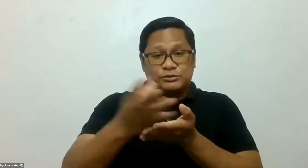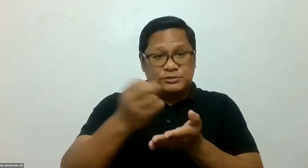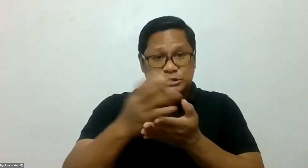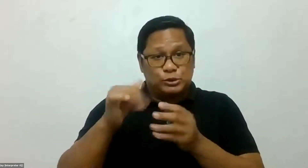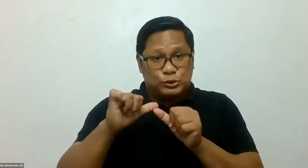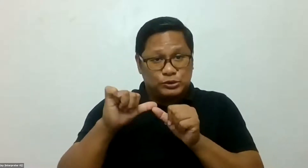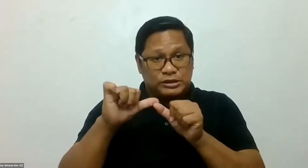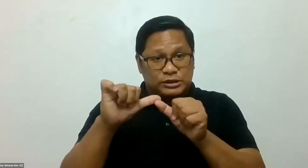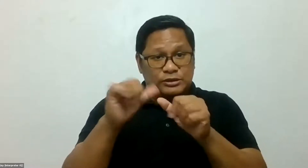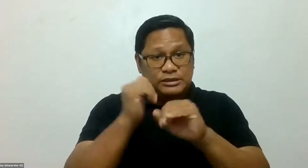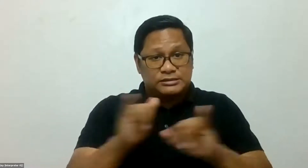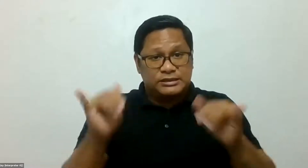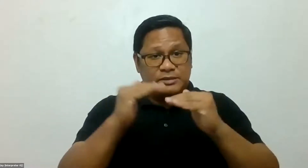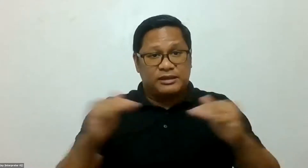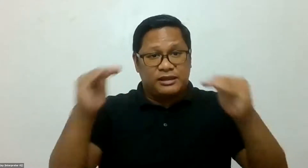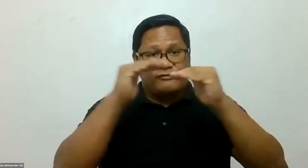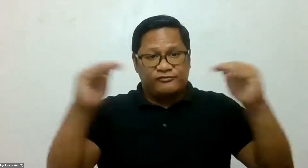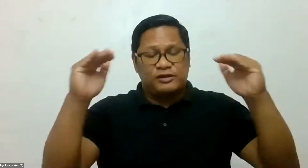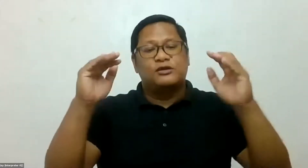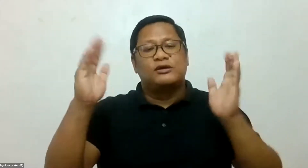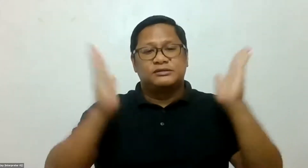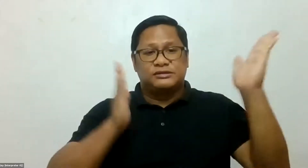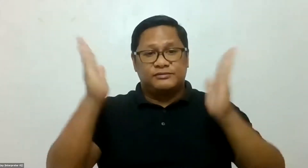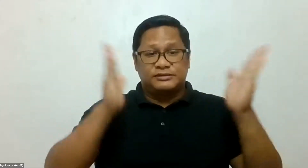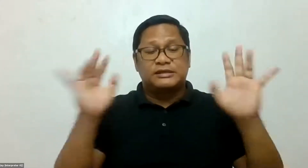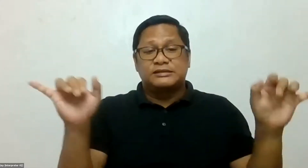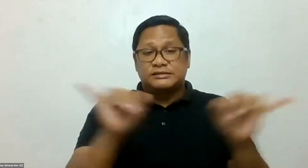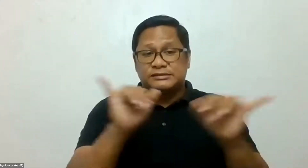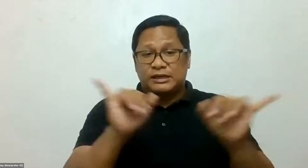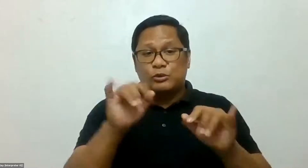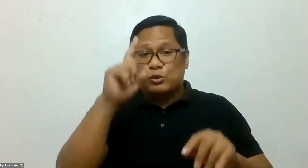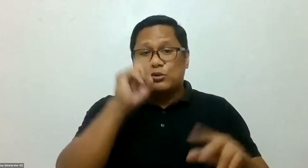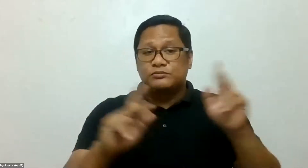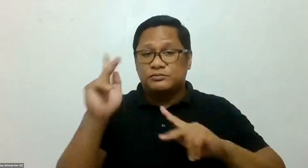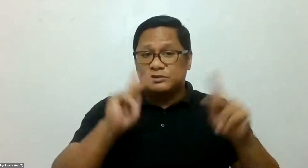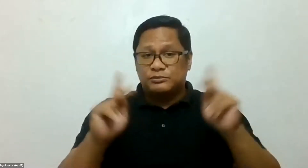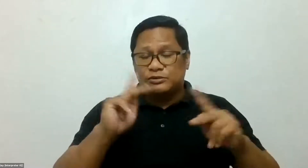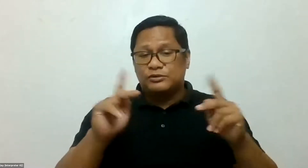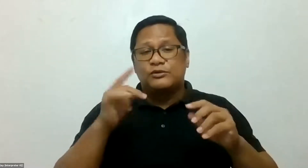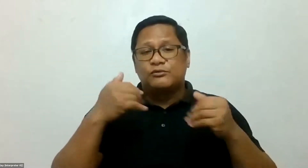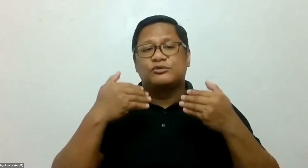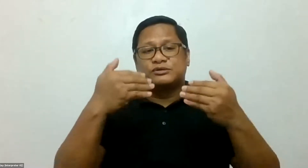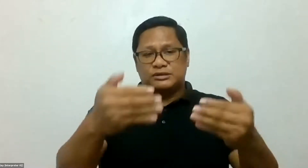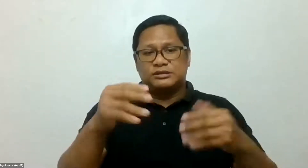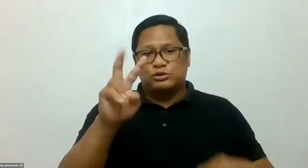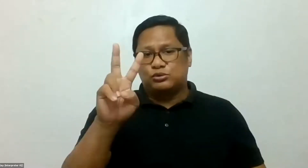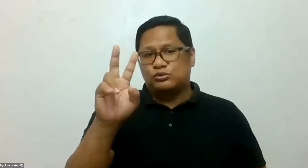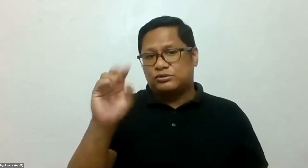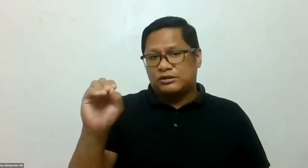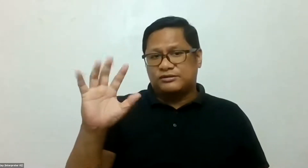the same level of services that the average senior citizen received in